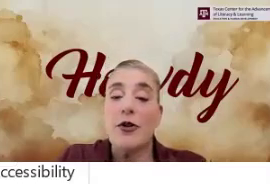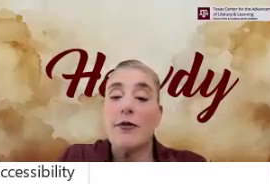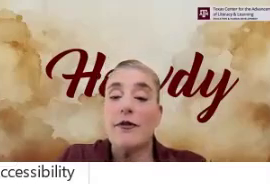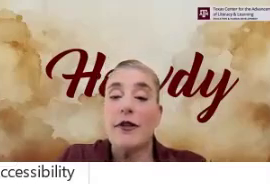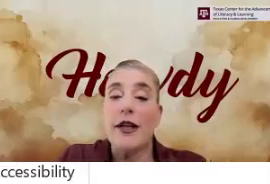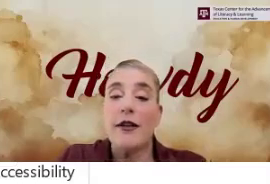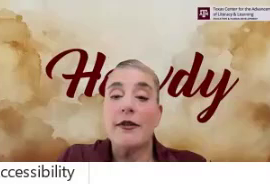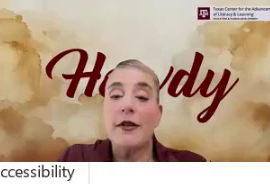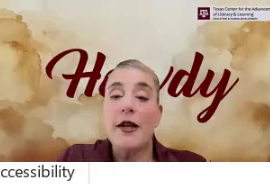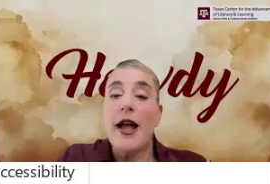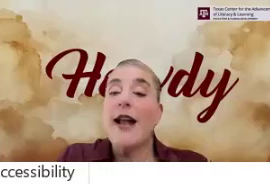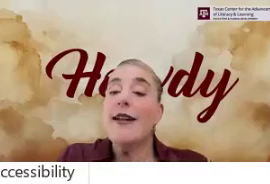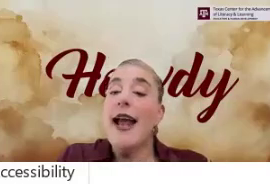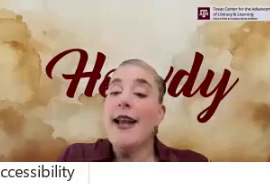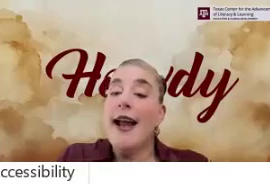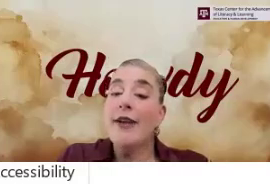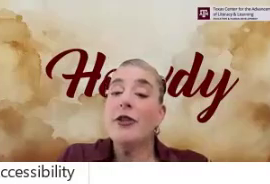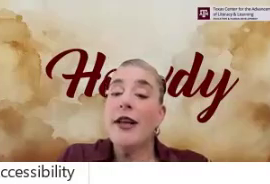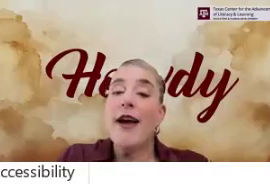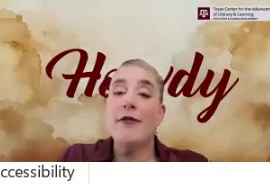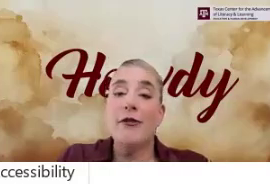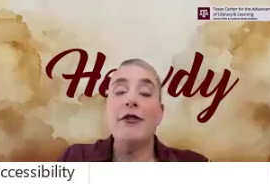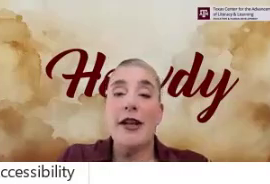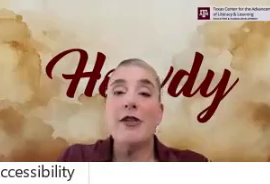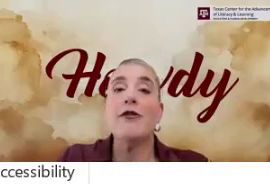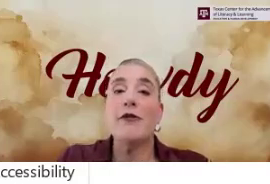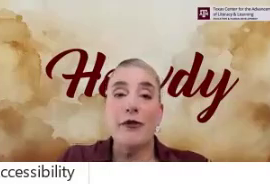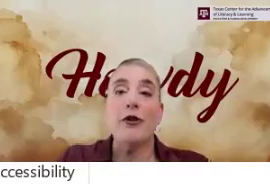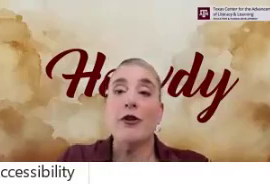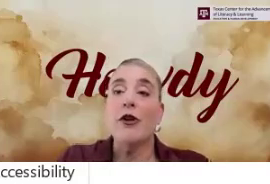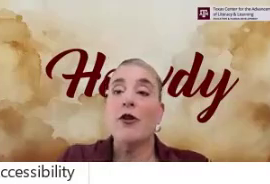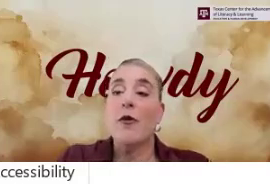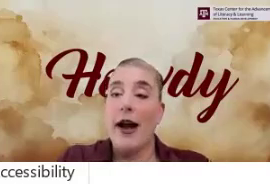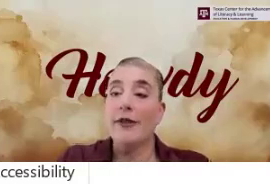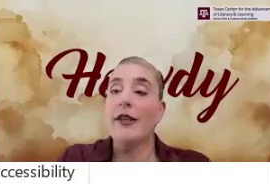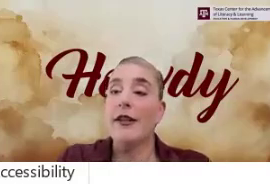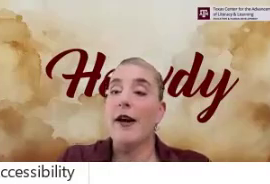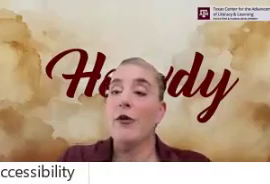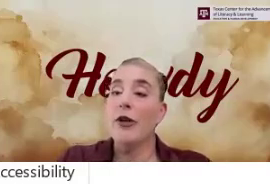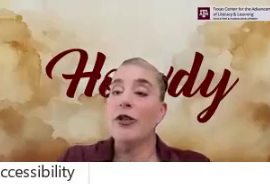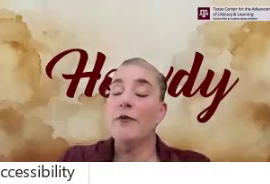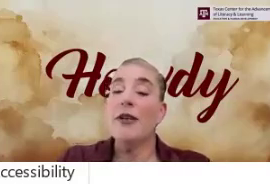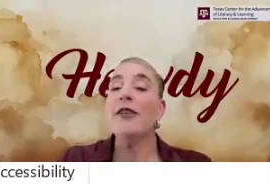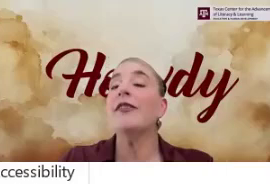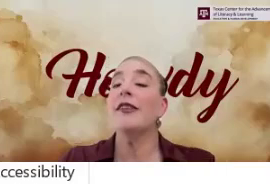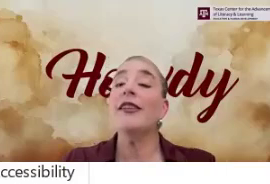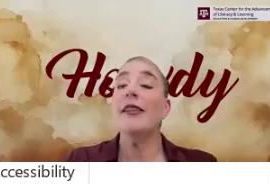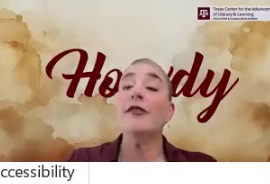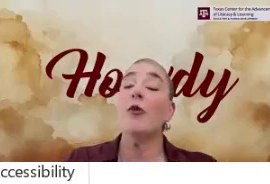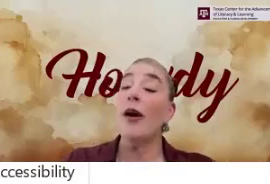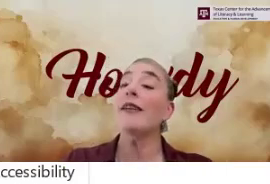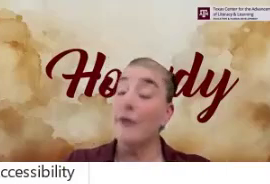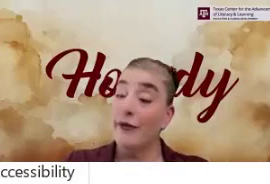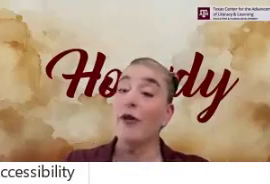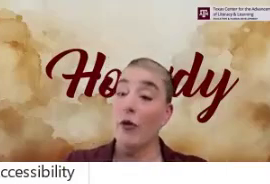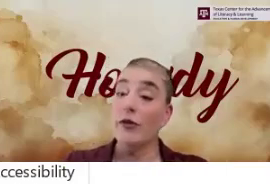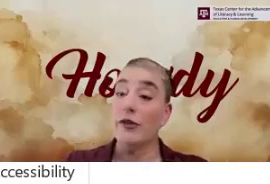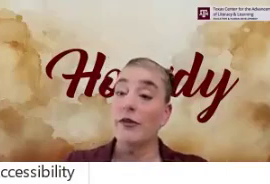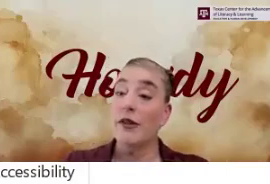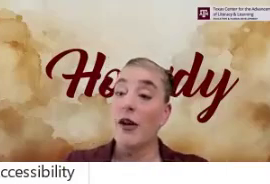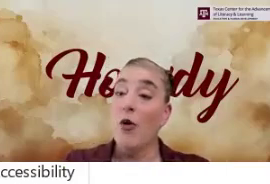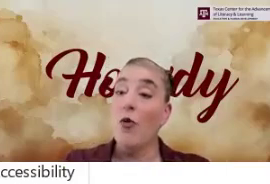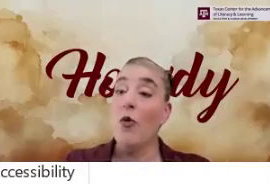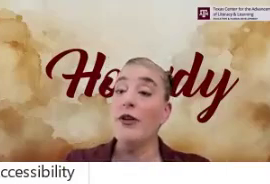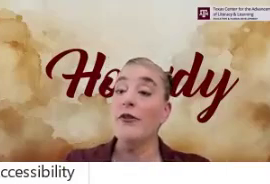be a descriptive link. And actually, Heather, thank you for asking that question, because this gets quite